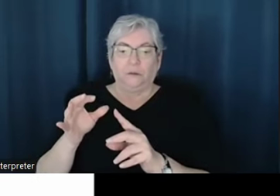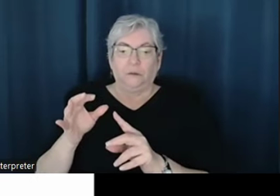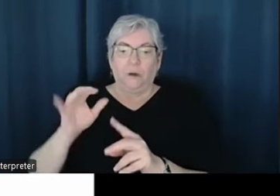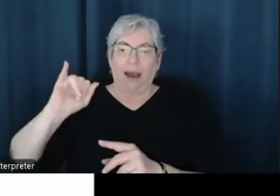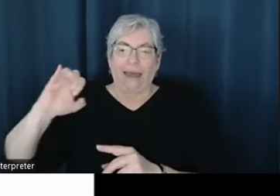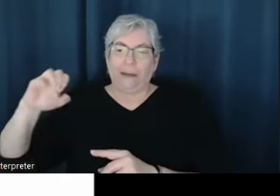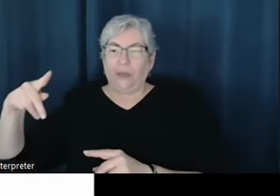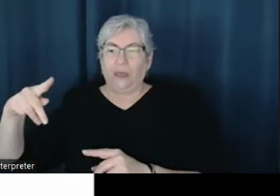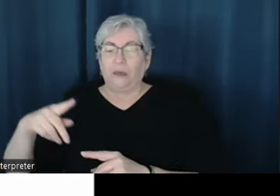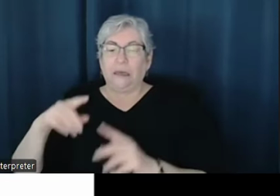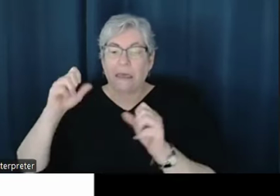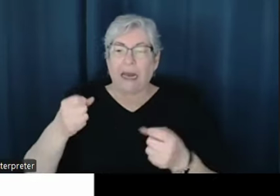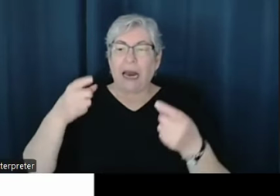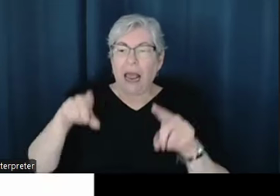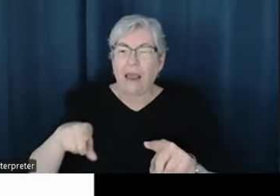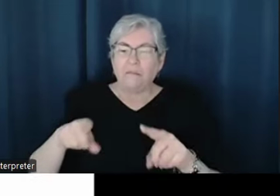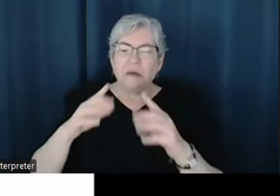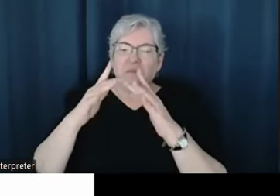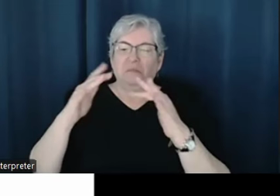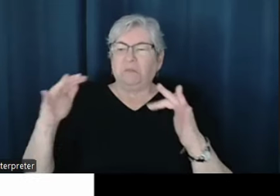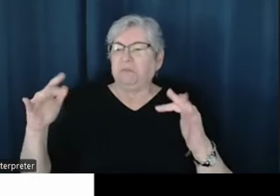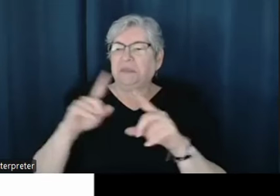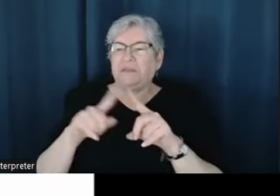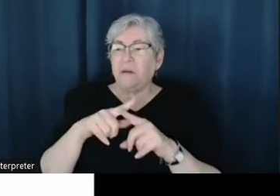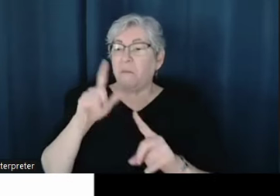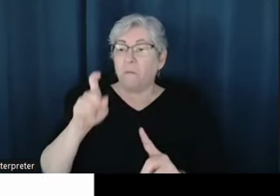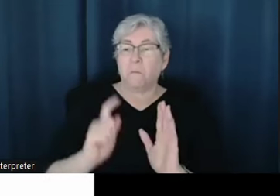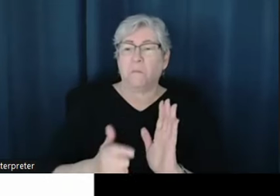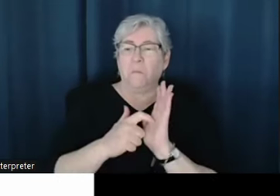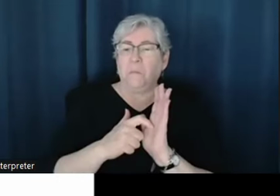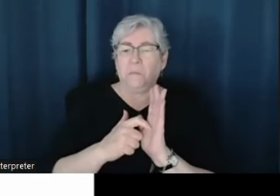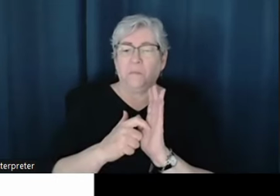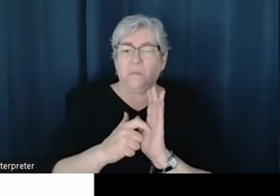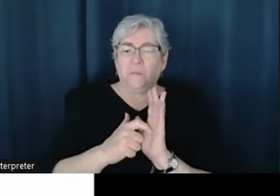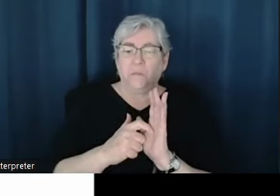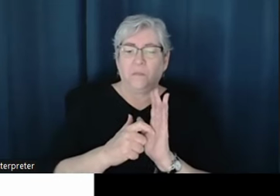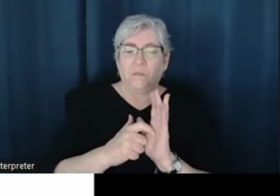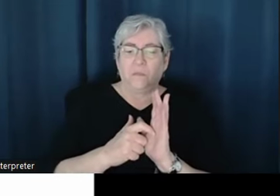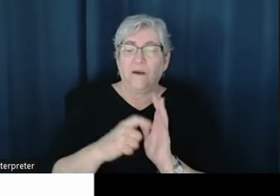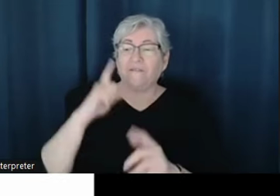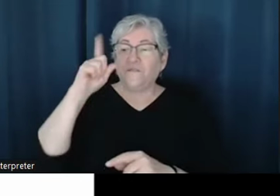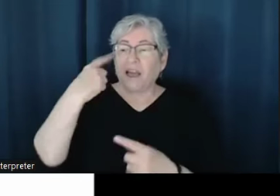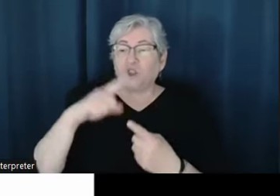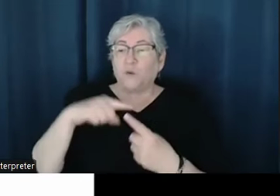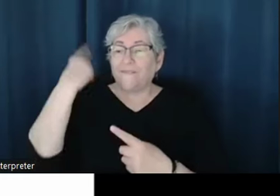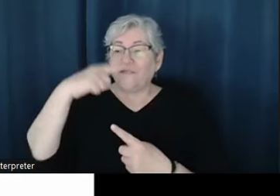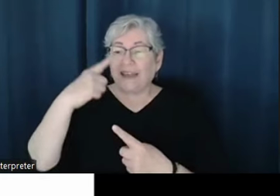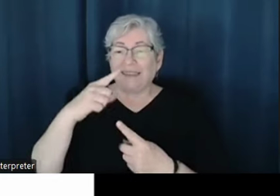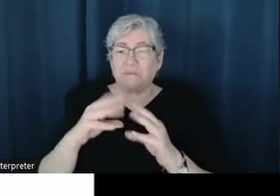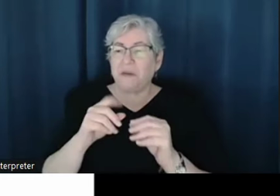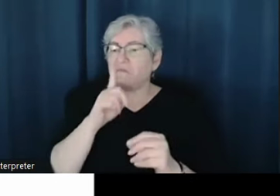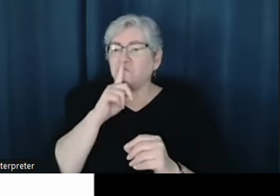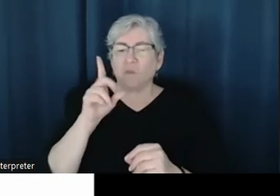So it can happen in a variety of ways. It doesn't have to happen with a face-to-face in-person meeting, but as long as, that's the